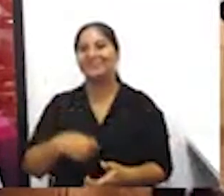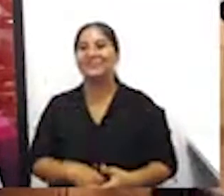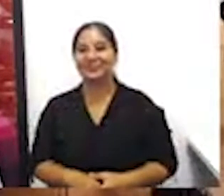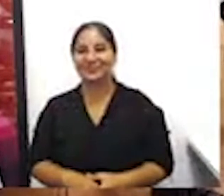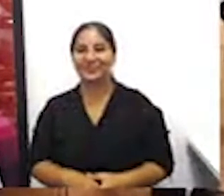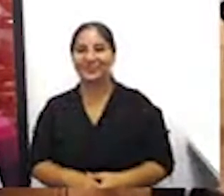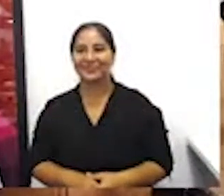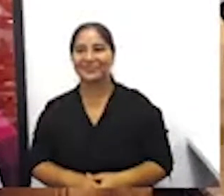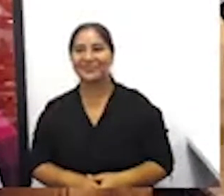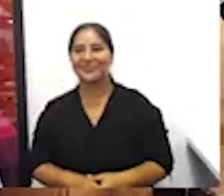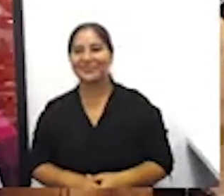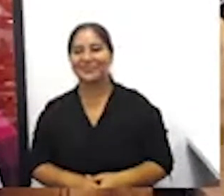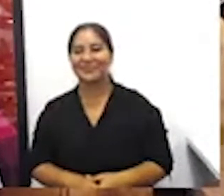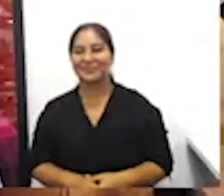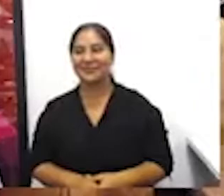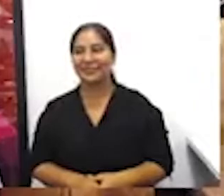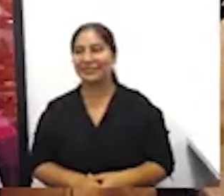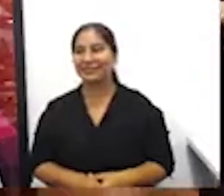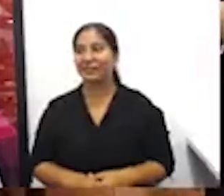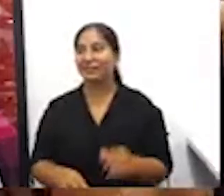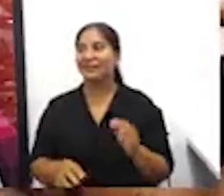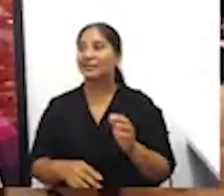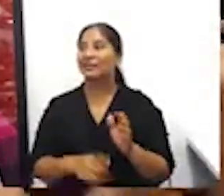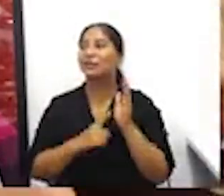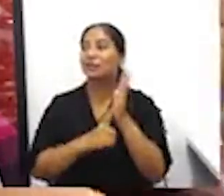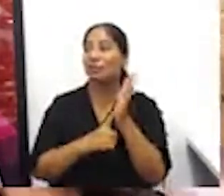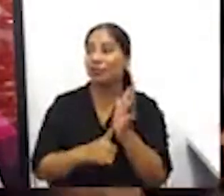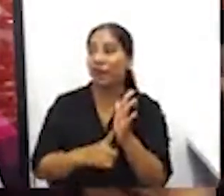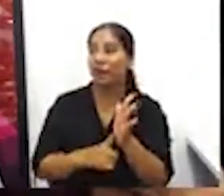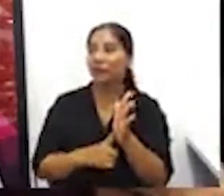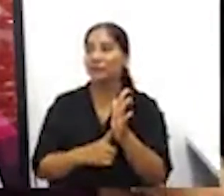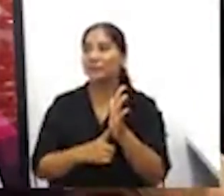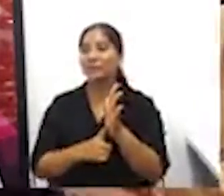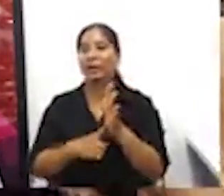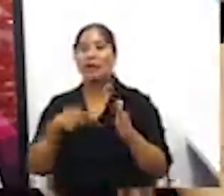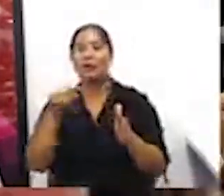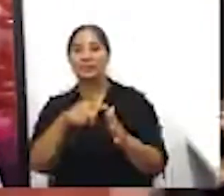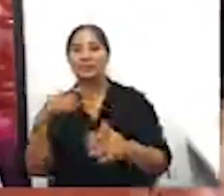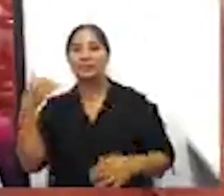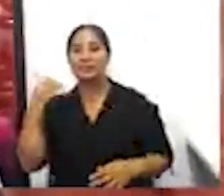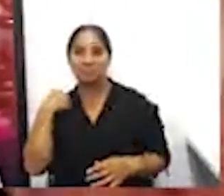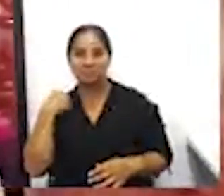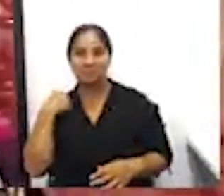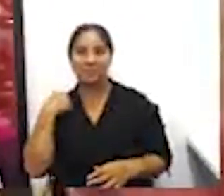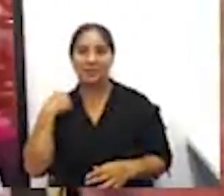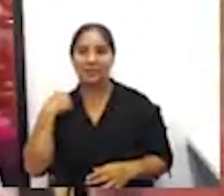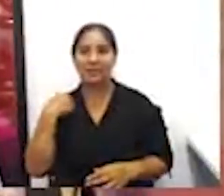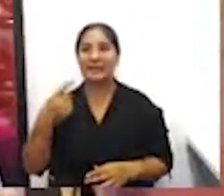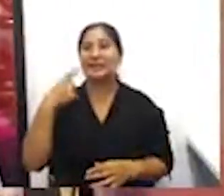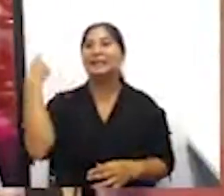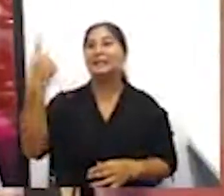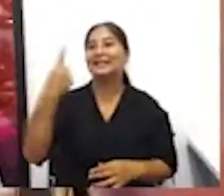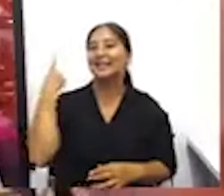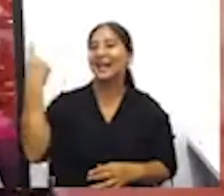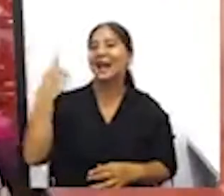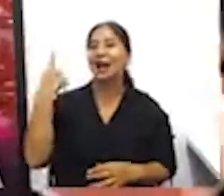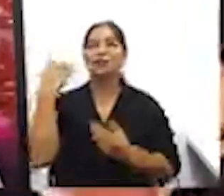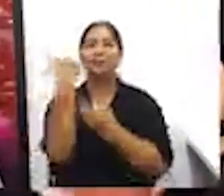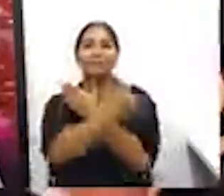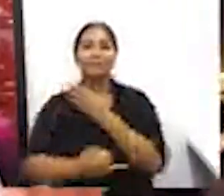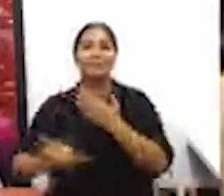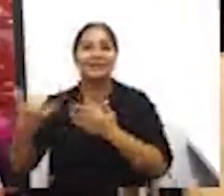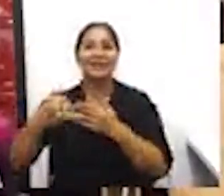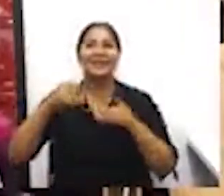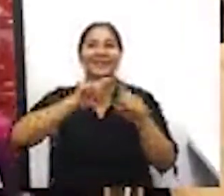she's able to travel on behalf of the American people and represent the United States and meet people all around the world,